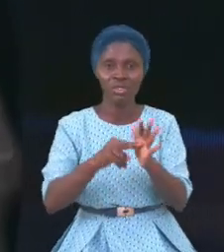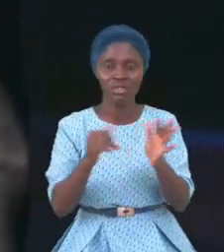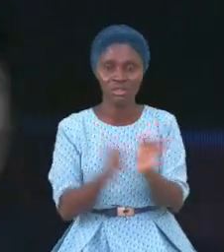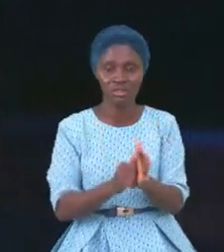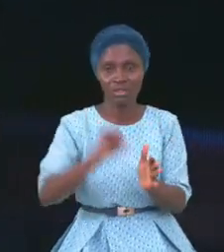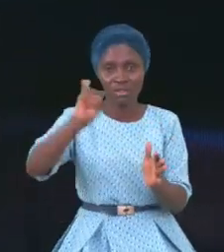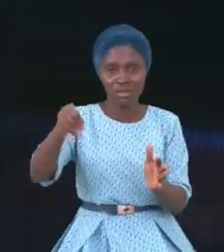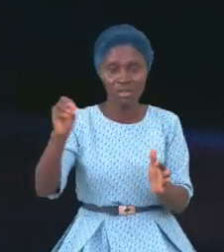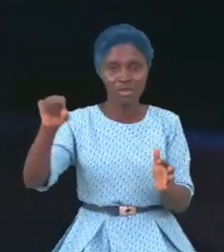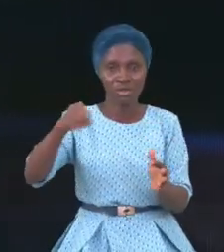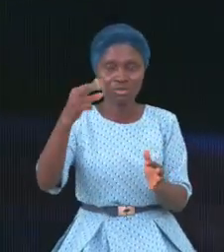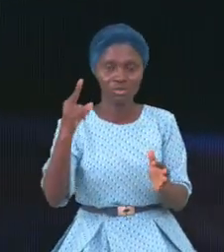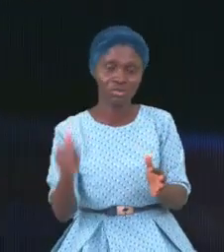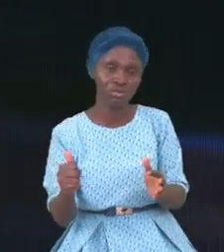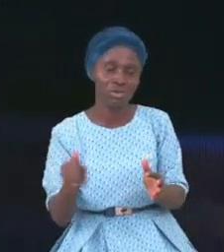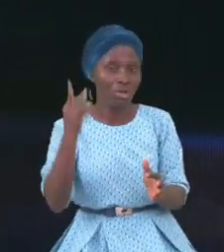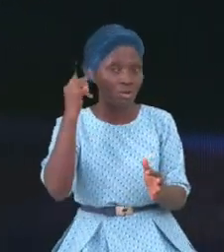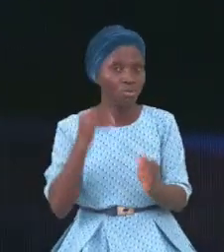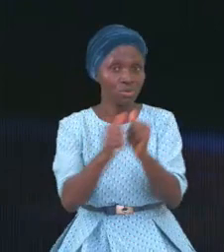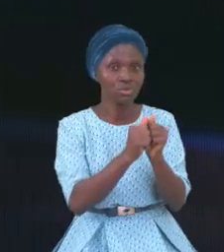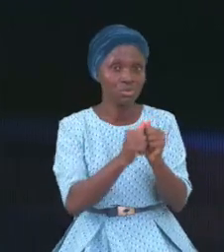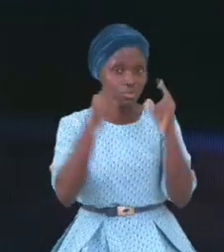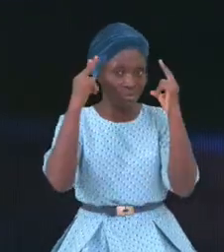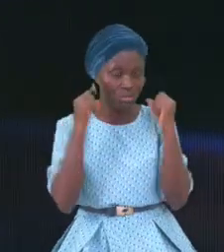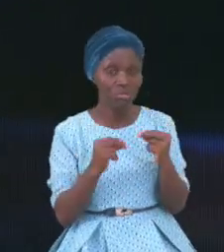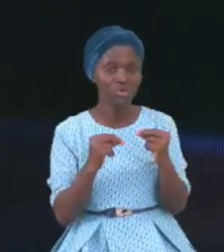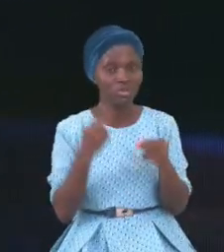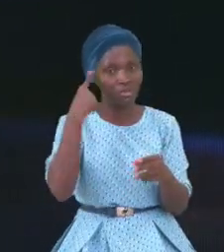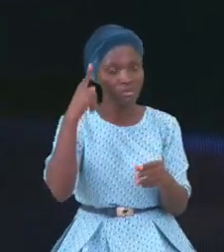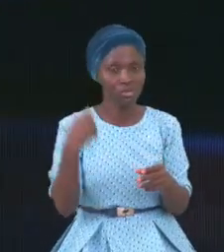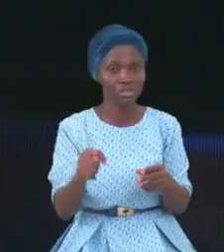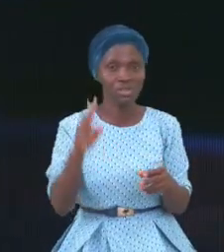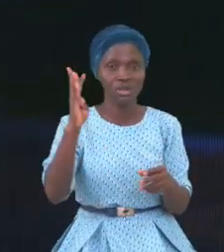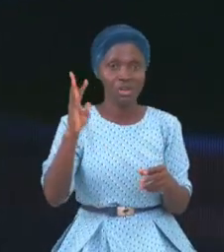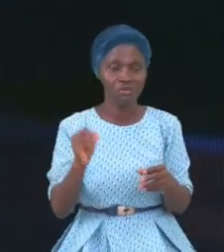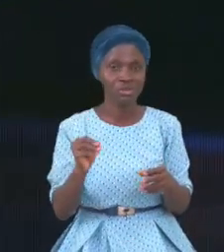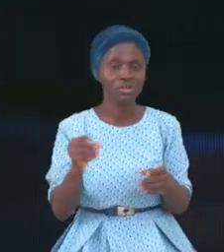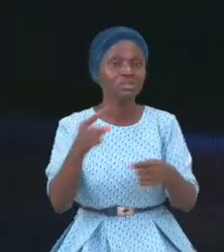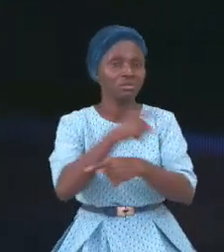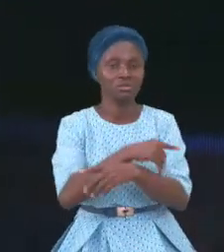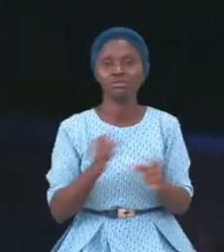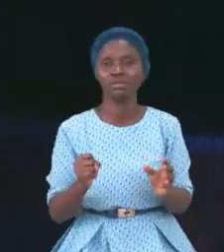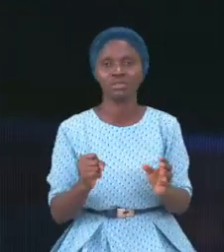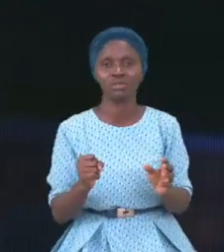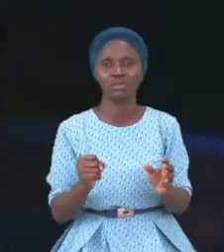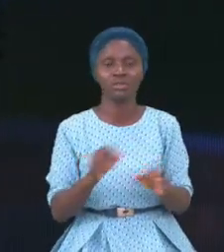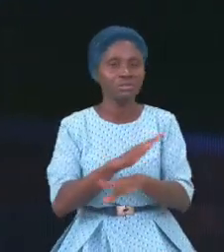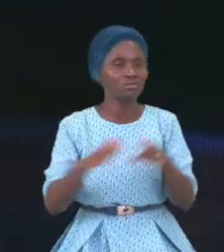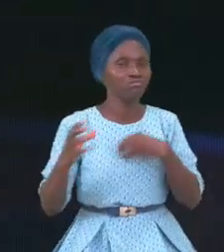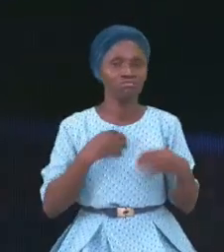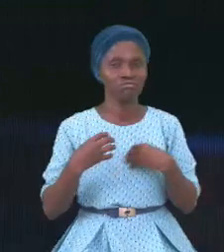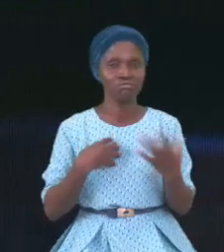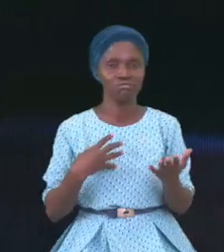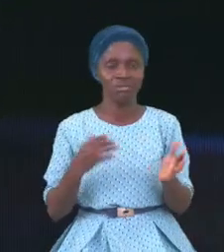to eat. He was there. Doesn't this man know that we can get hungry? He's a mentee. He's following the